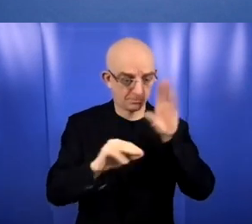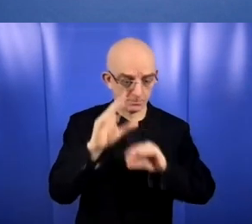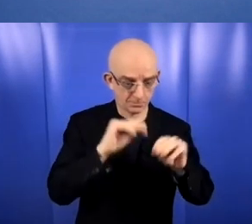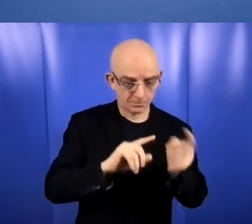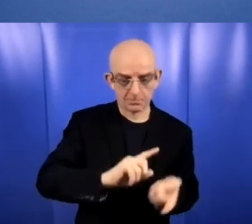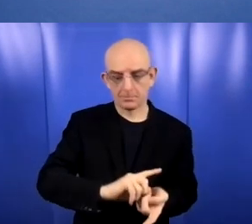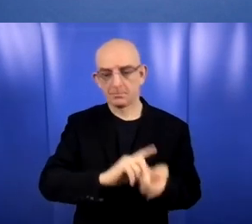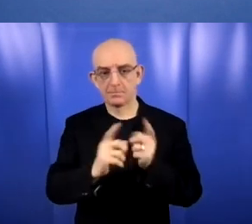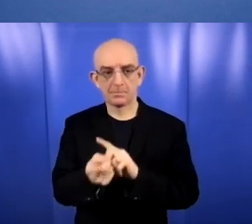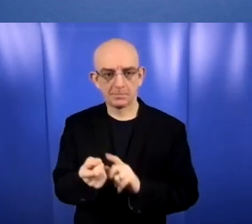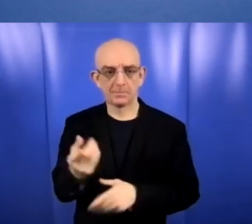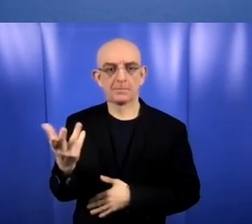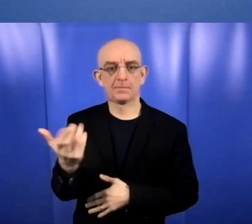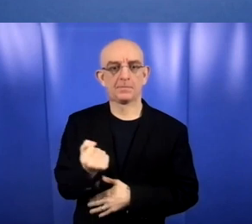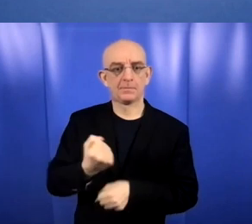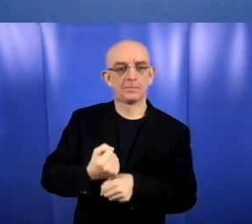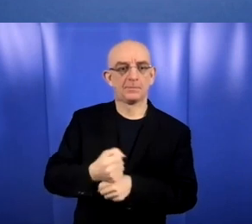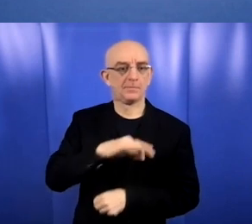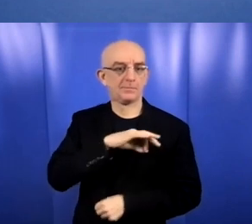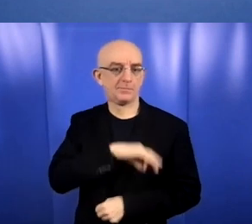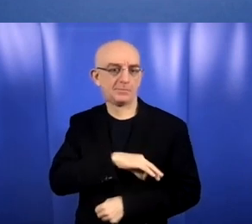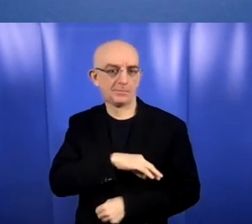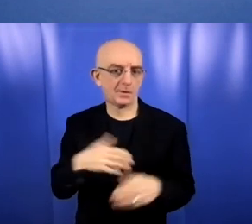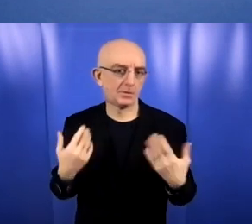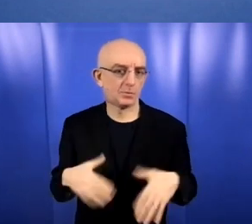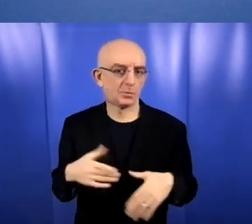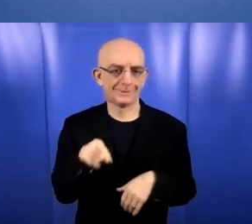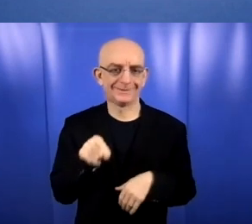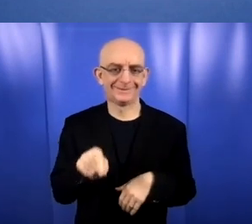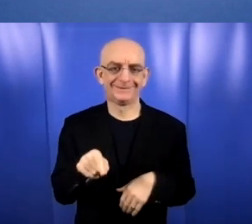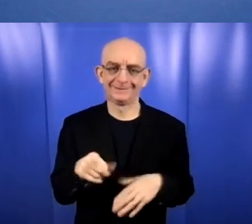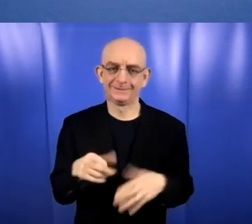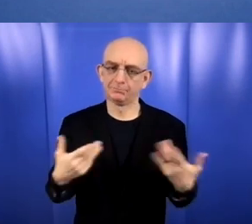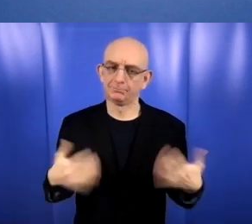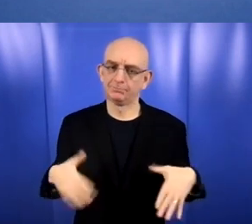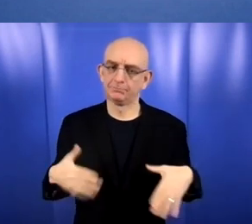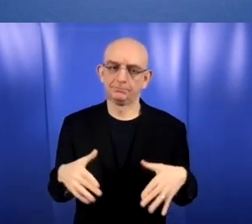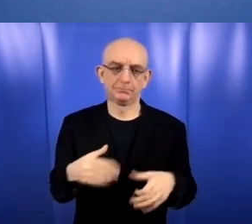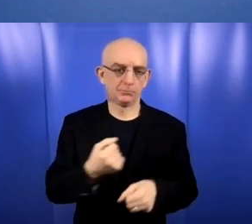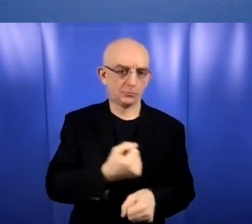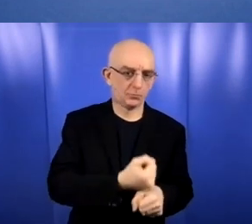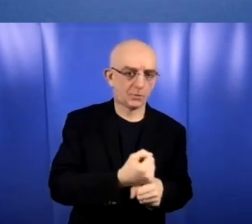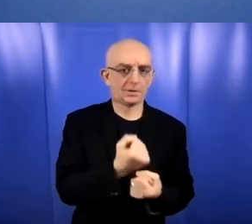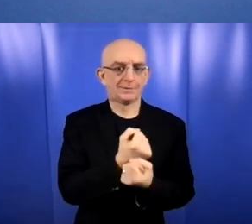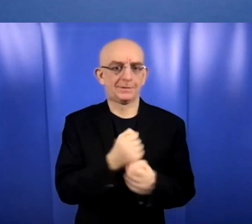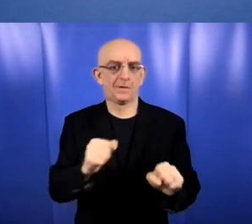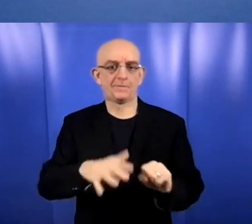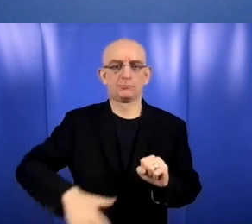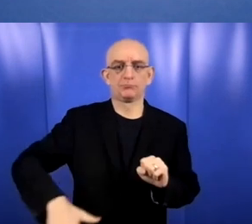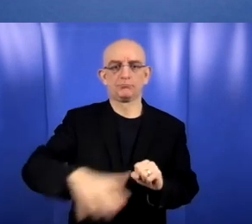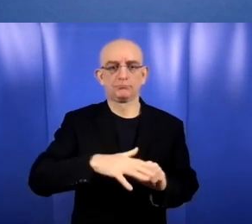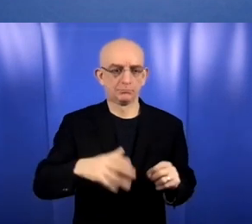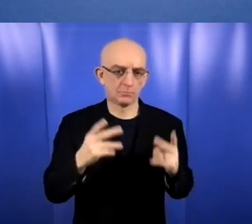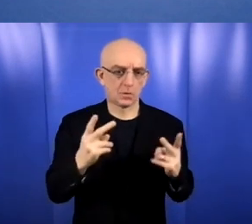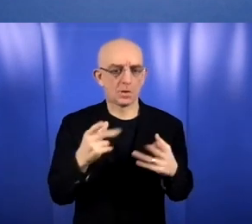in terms of key challenges around dignified and safe work, because this was really something that came up quite a lot, from the inadequacies of